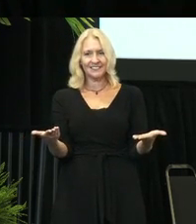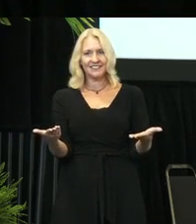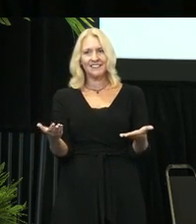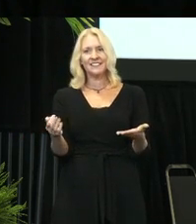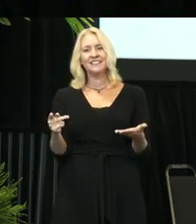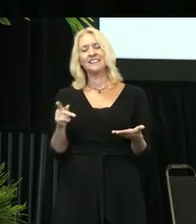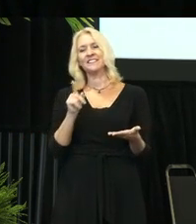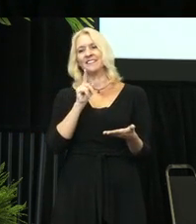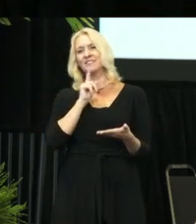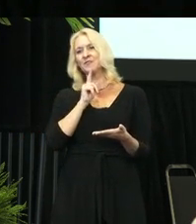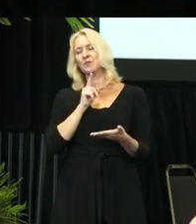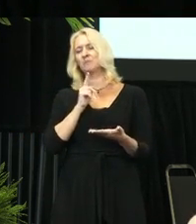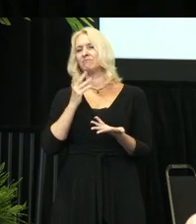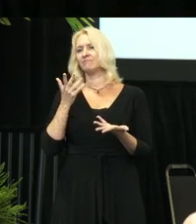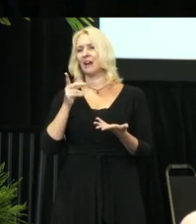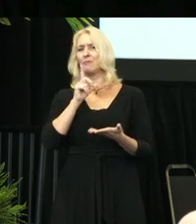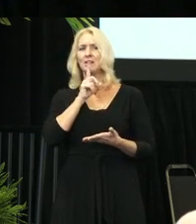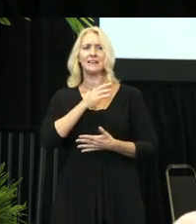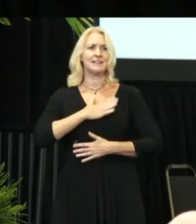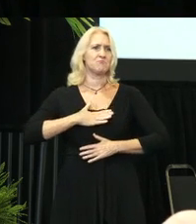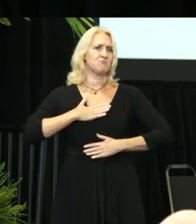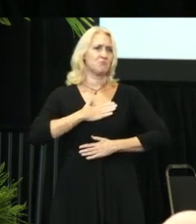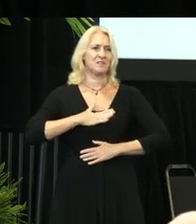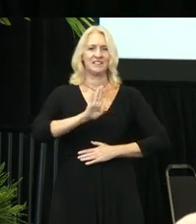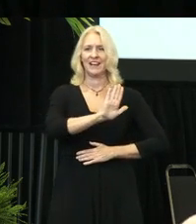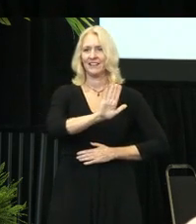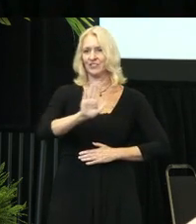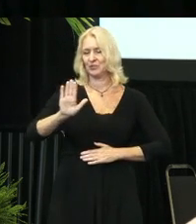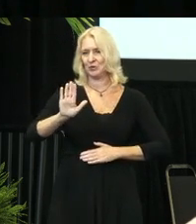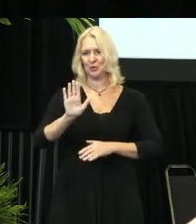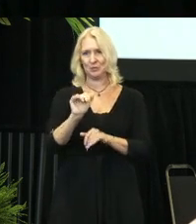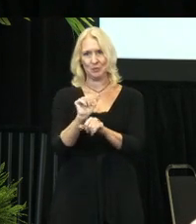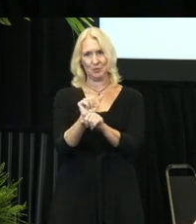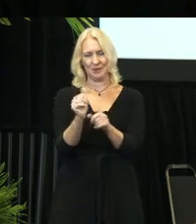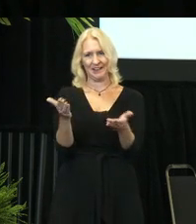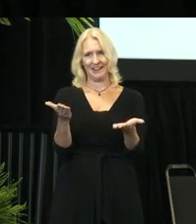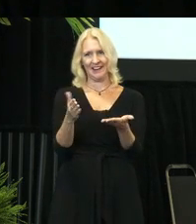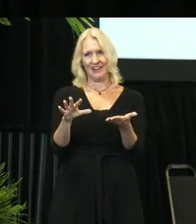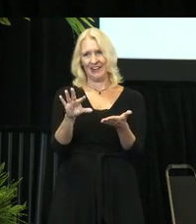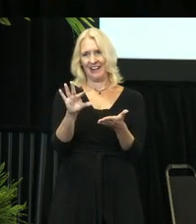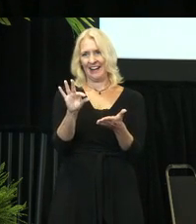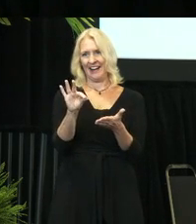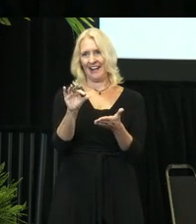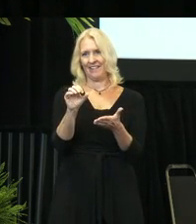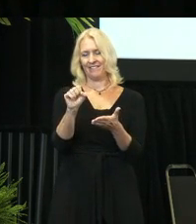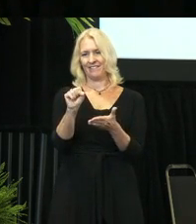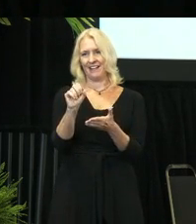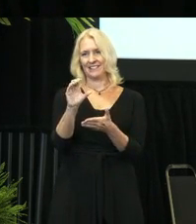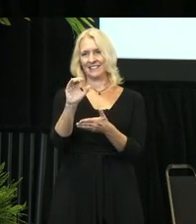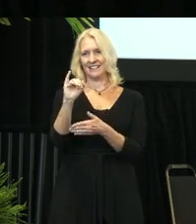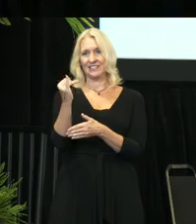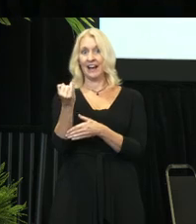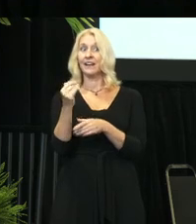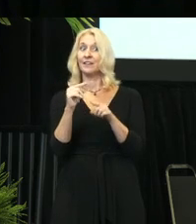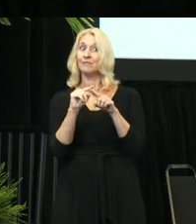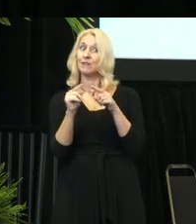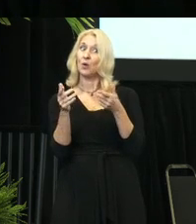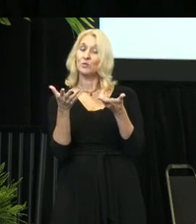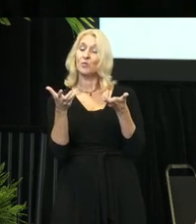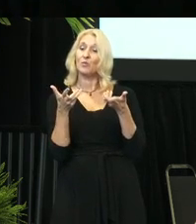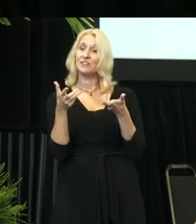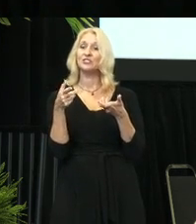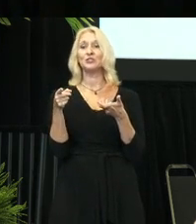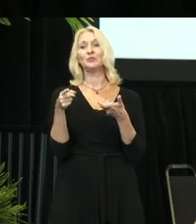the role that you play in engaging at FSCJ. It's also the part that you play in what